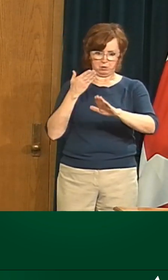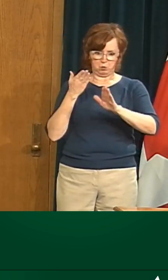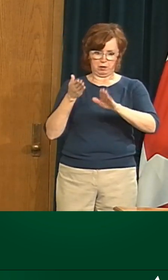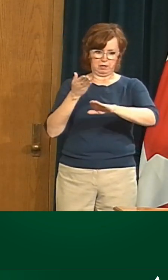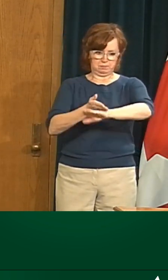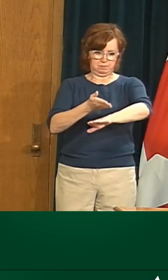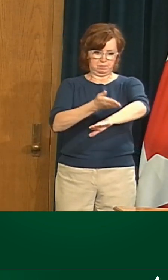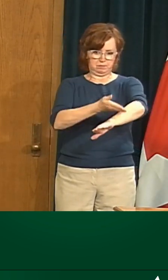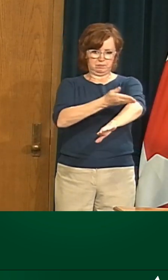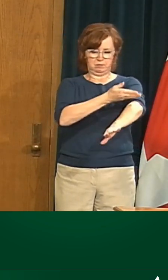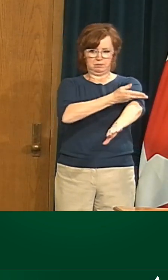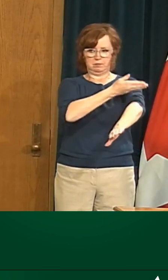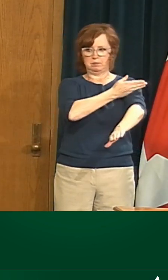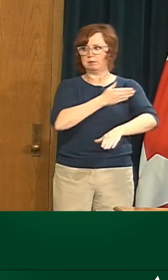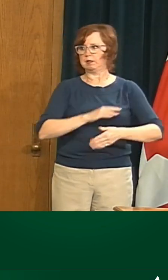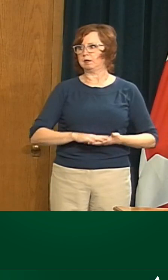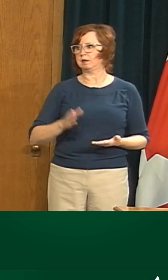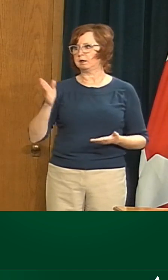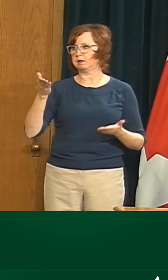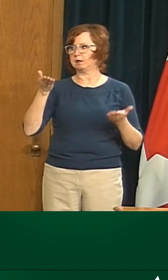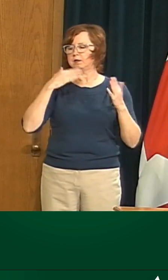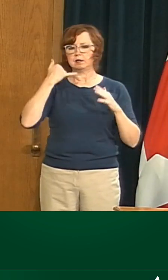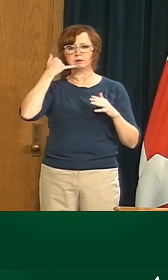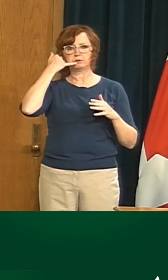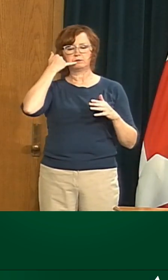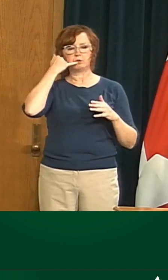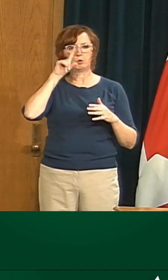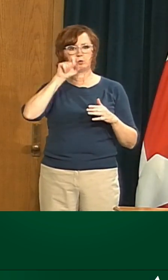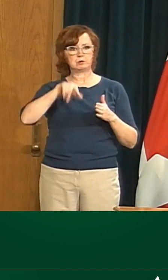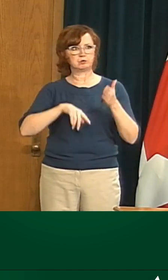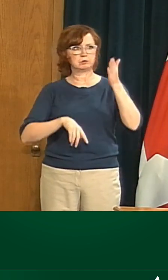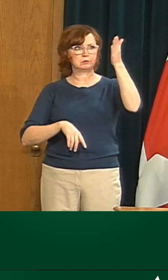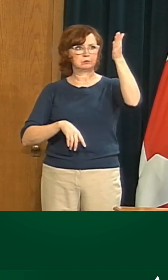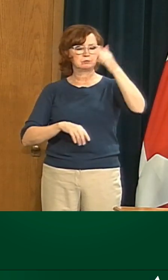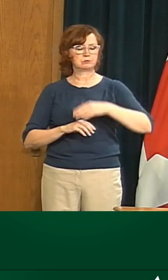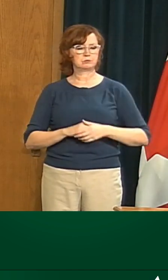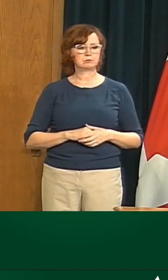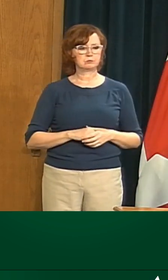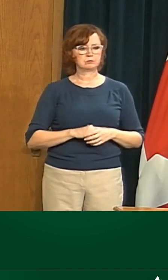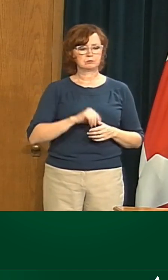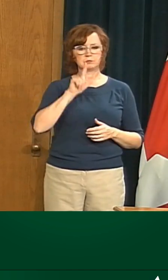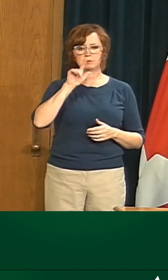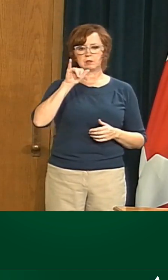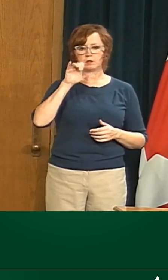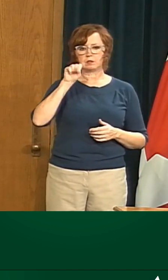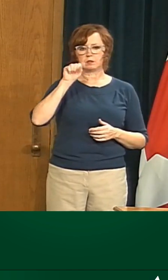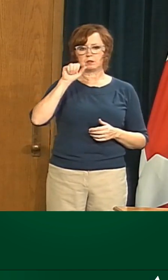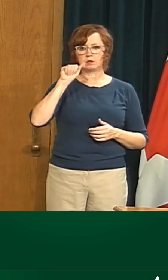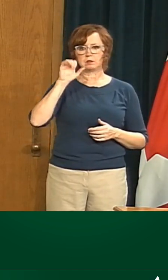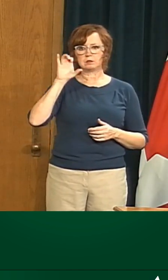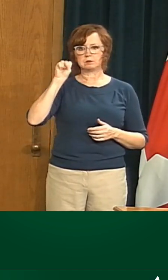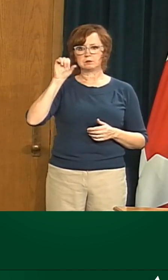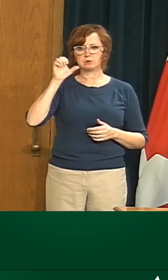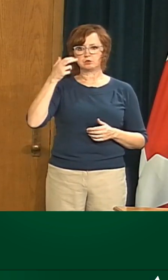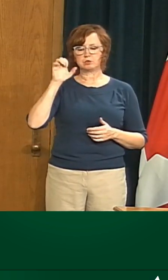low as possible. We'll take our next question from the line, operator. We have Lisa Schick with